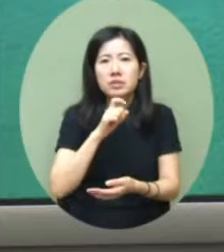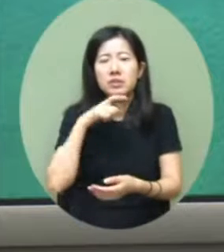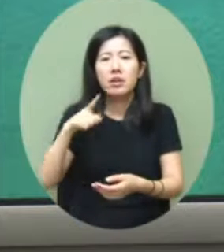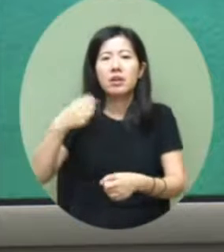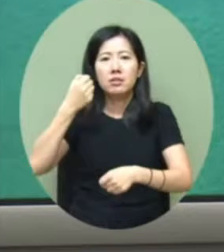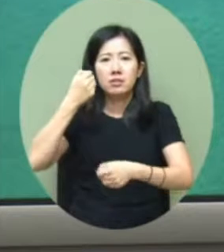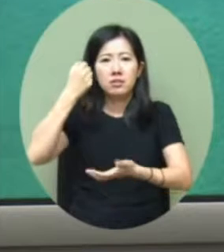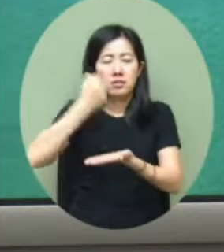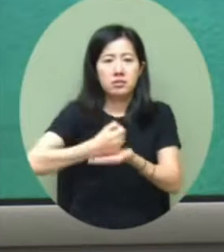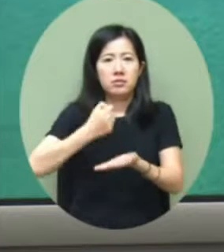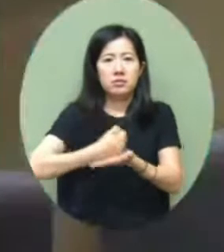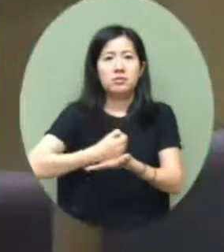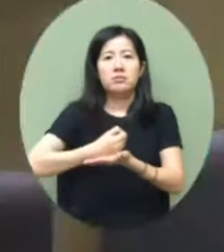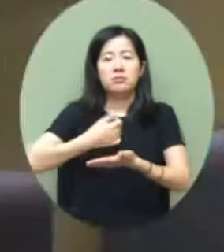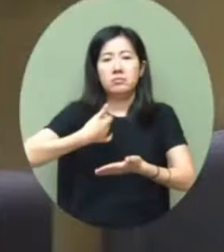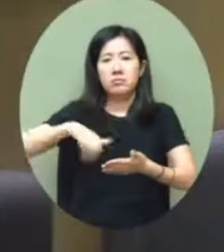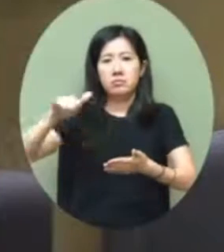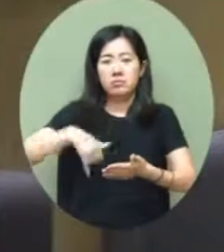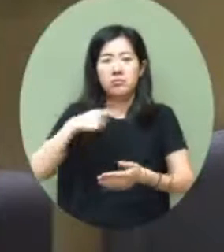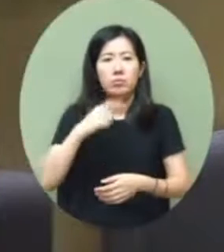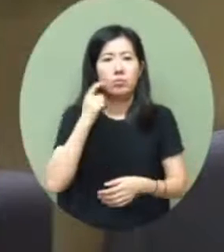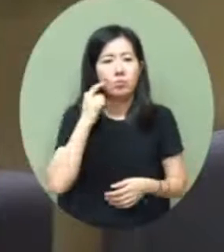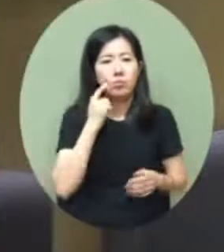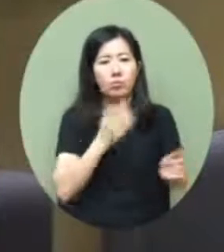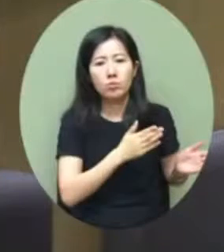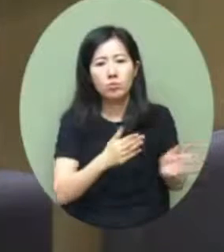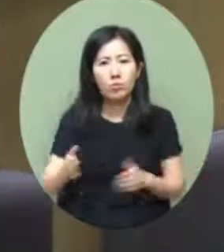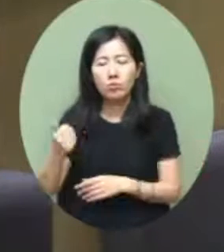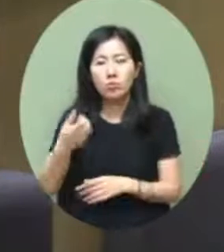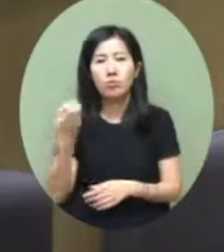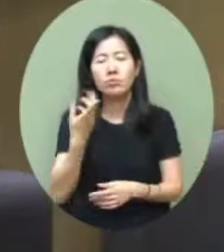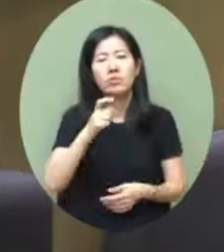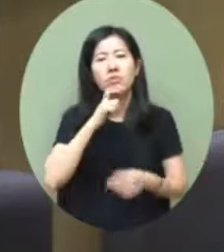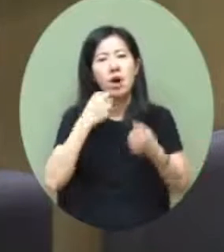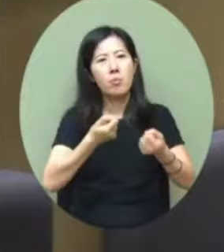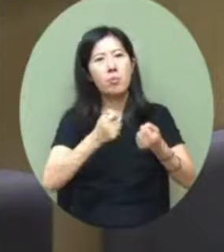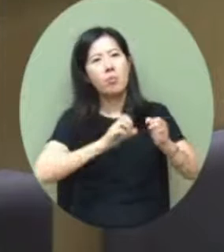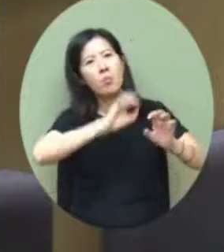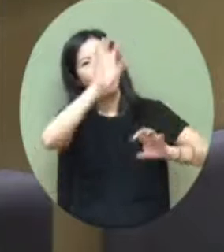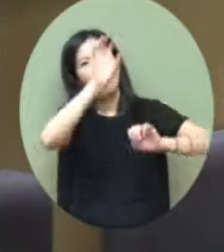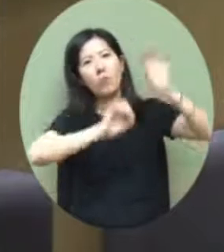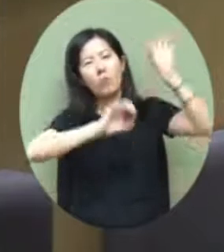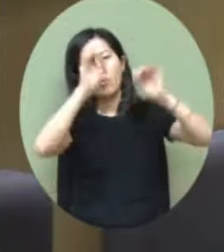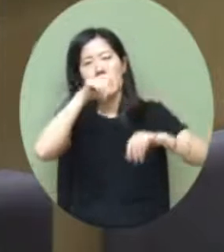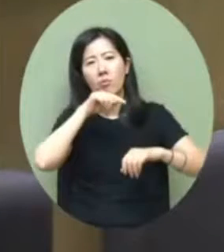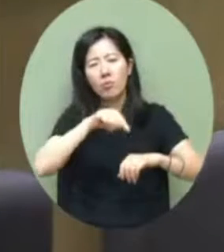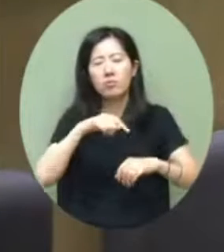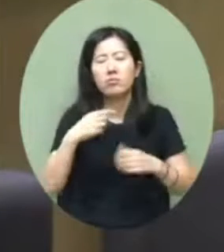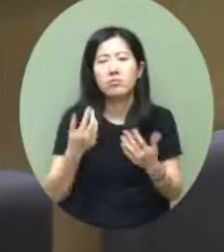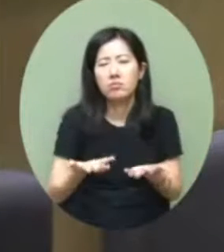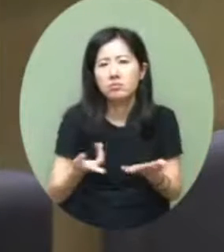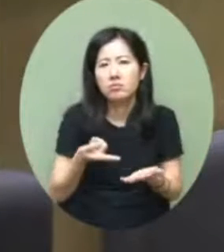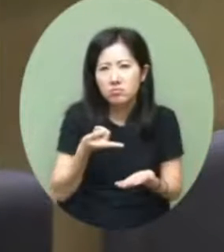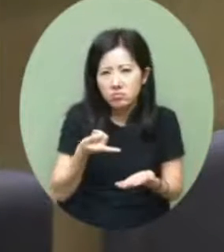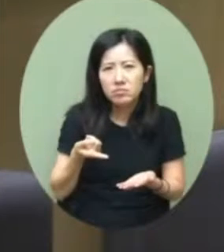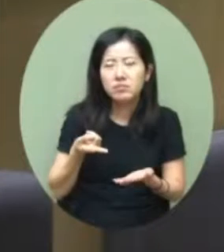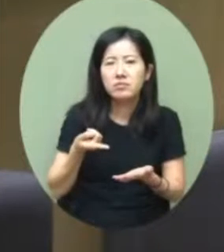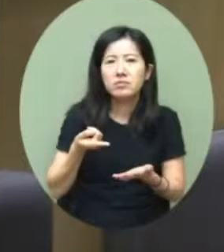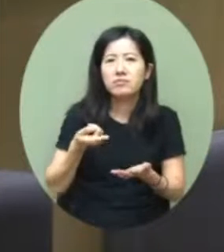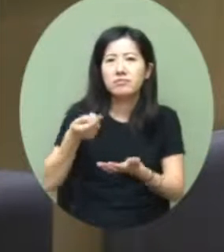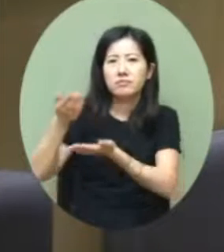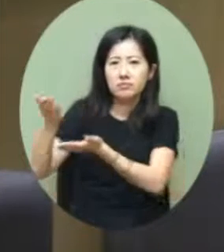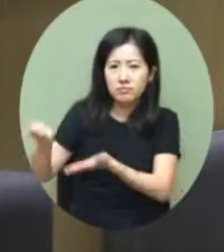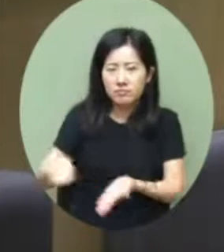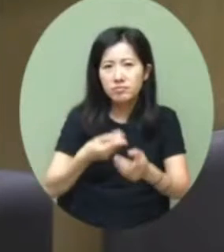first pyrotechnics show happening, what are the expected visiting numbers? And for my second question, is the government in contact with authorities in